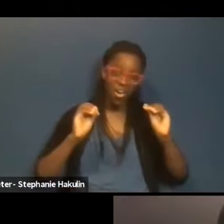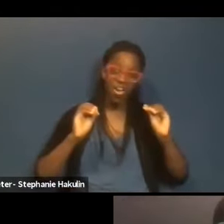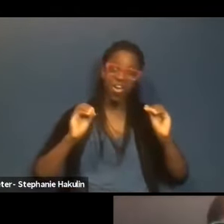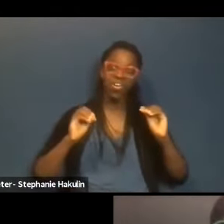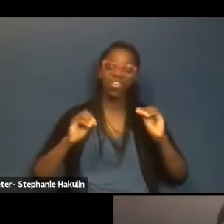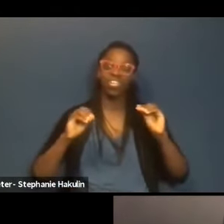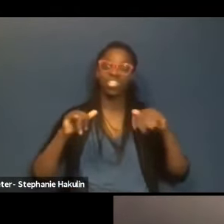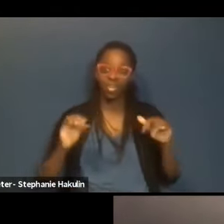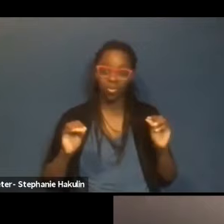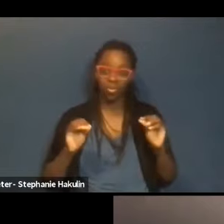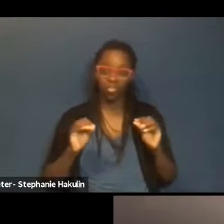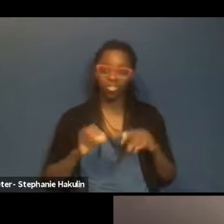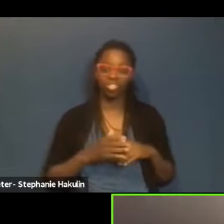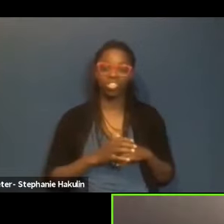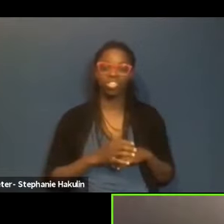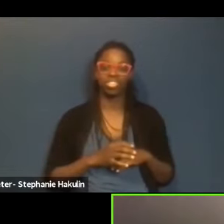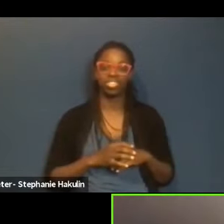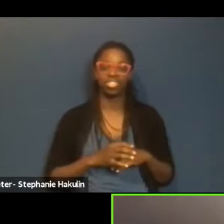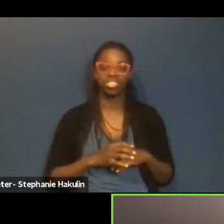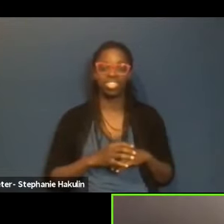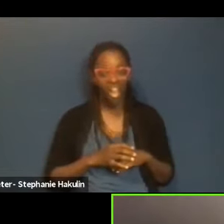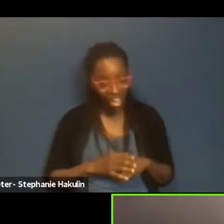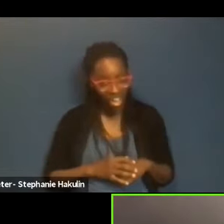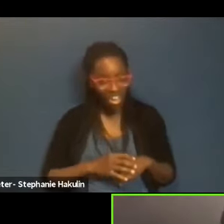All that audacity in it.